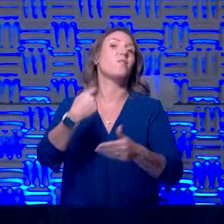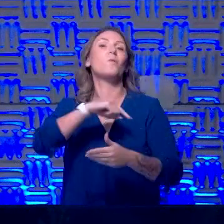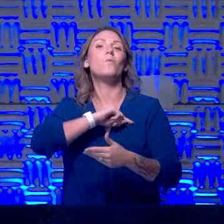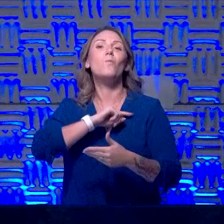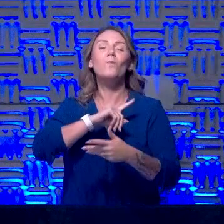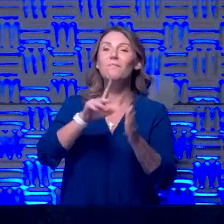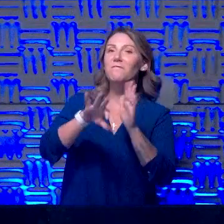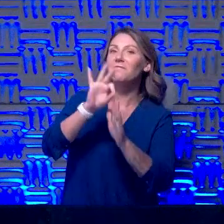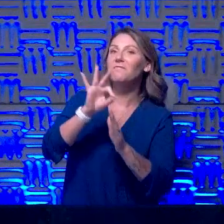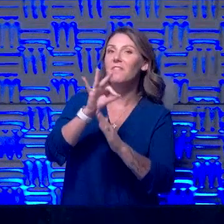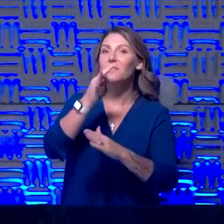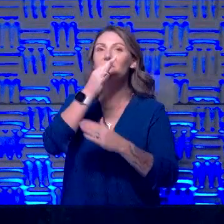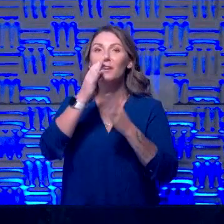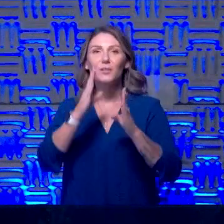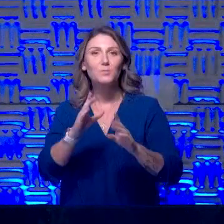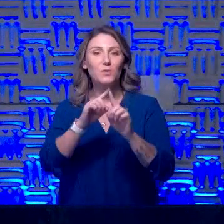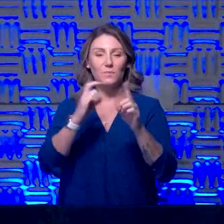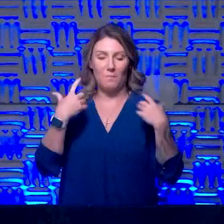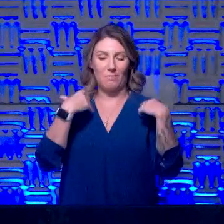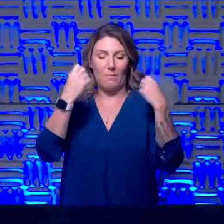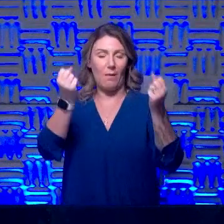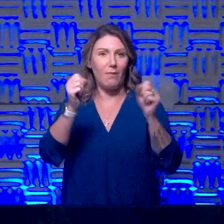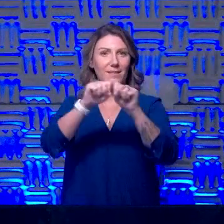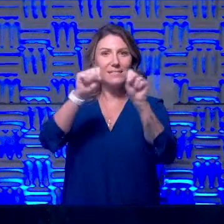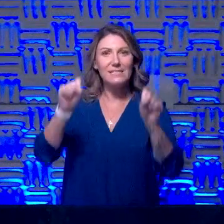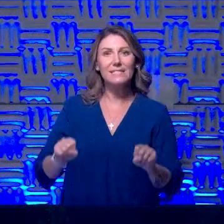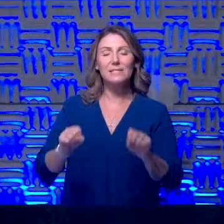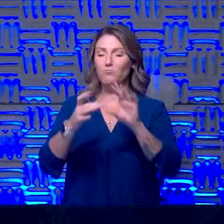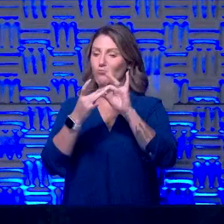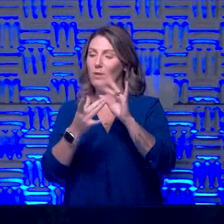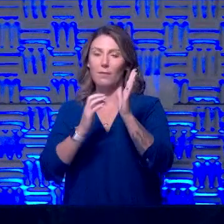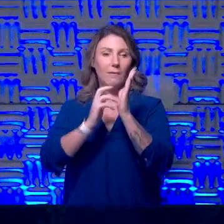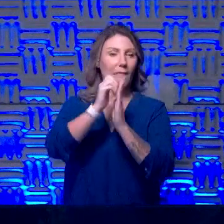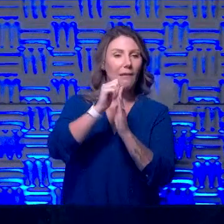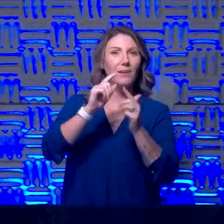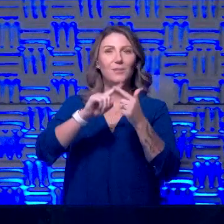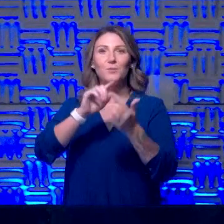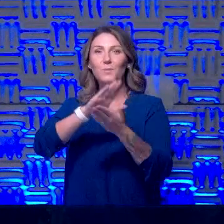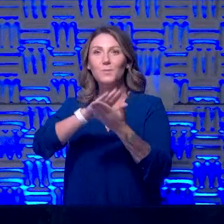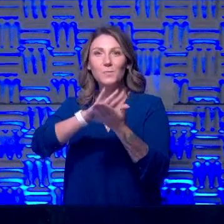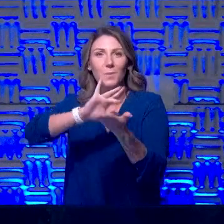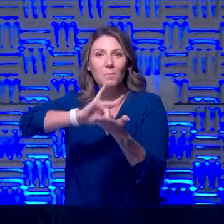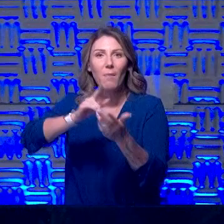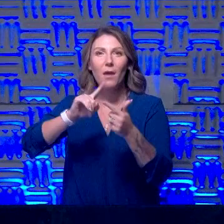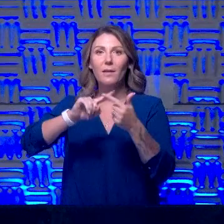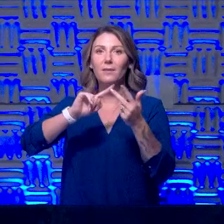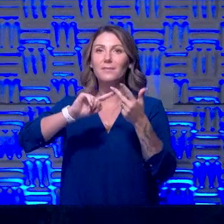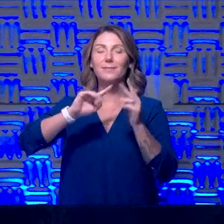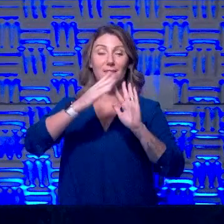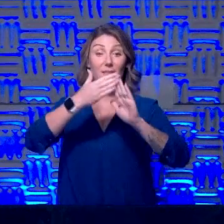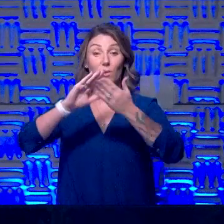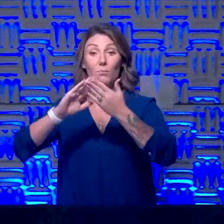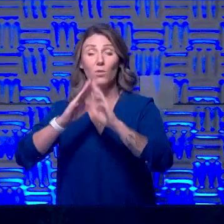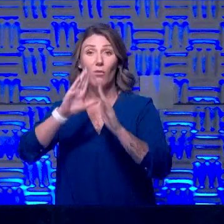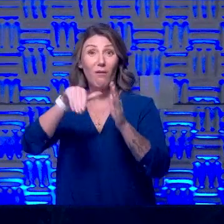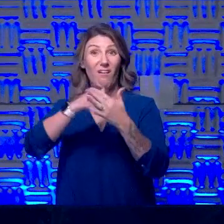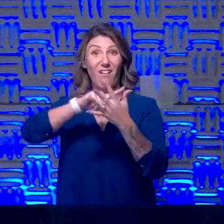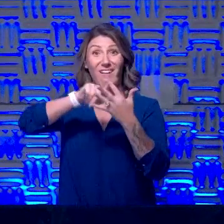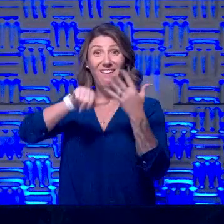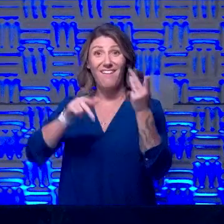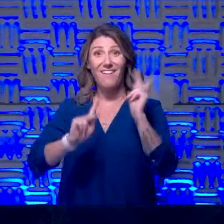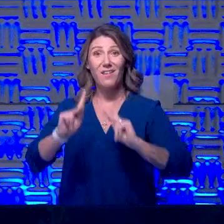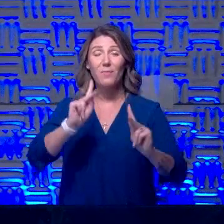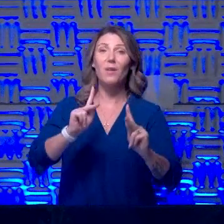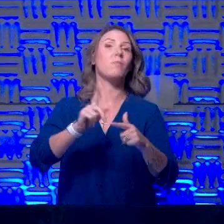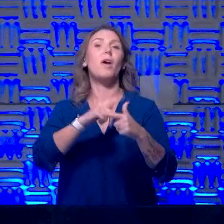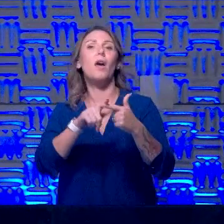answer questions from our health system, about cancer, about the School of Medicine, our community, all sorts of folks. And then we started